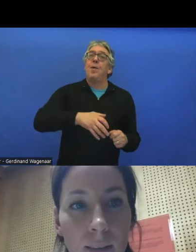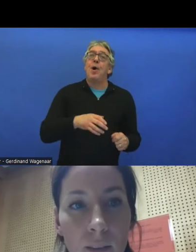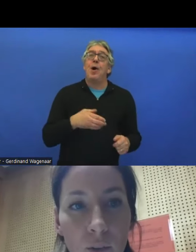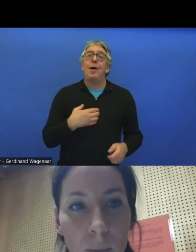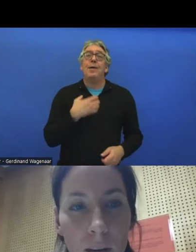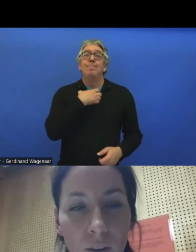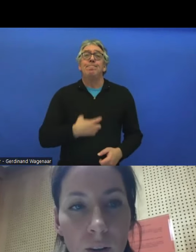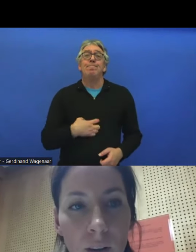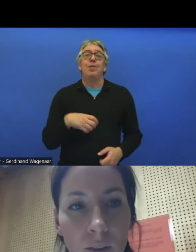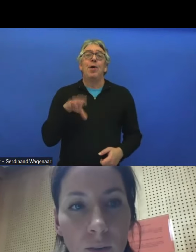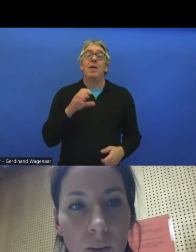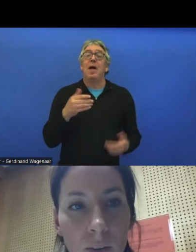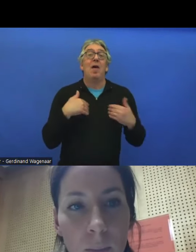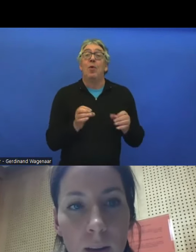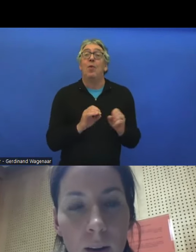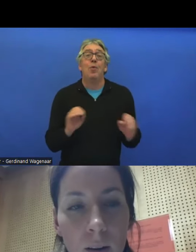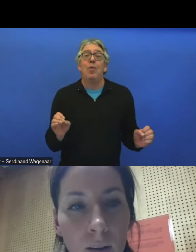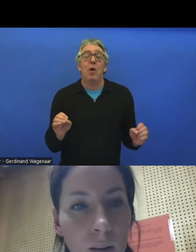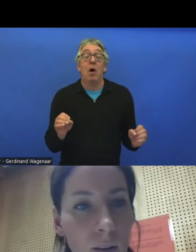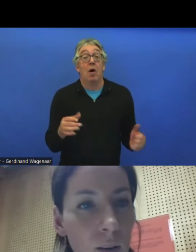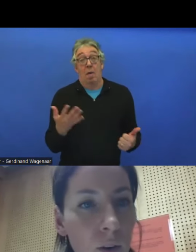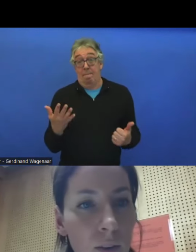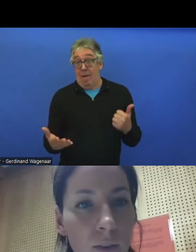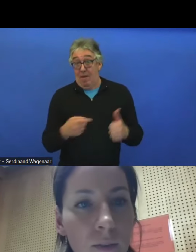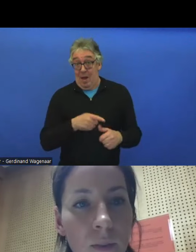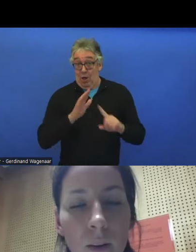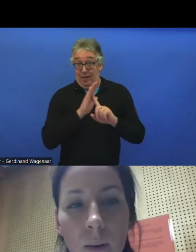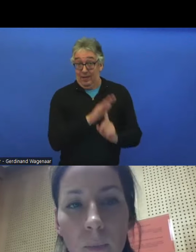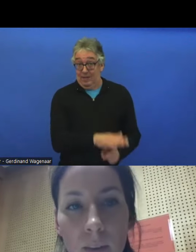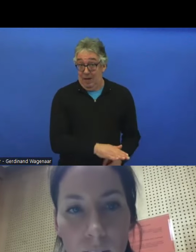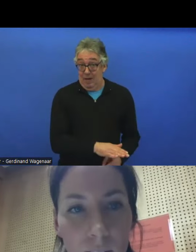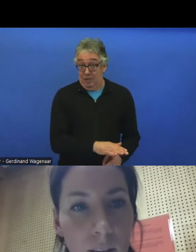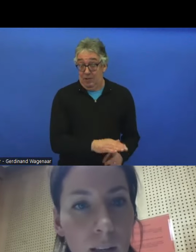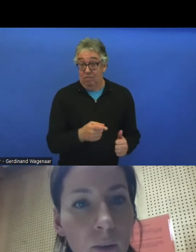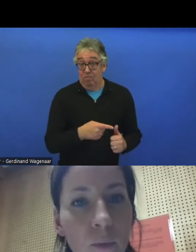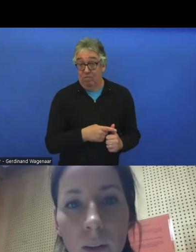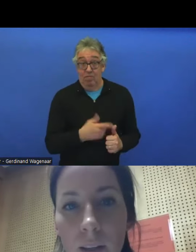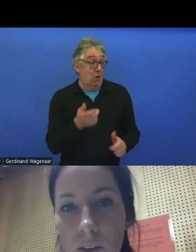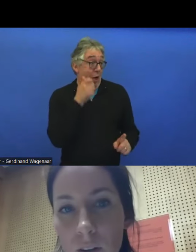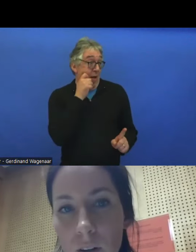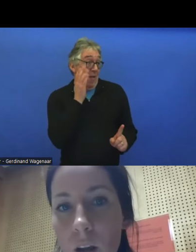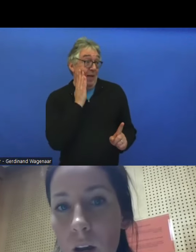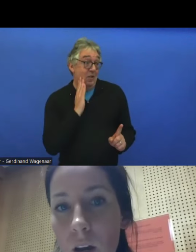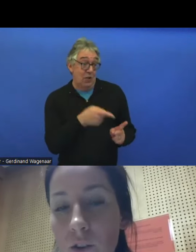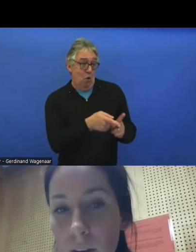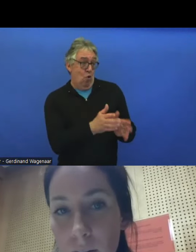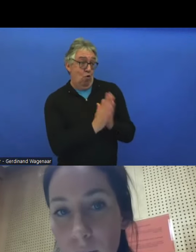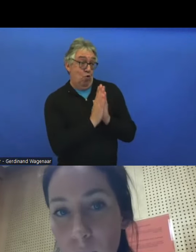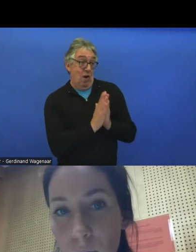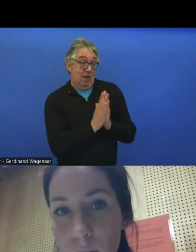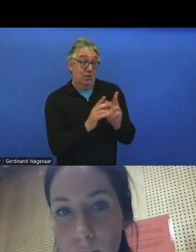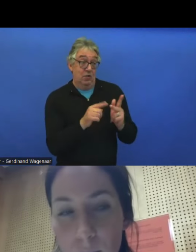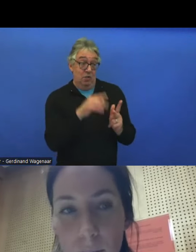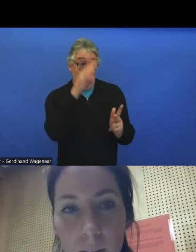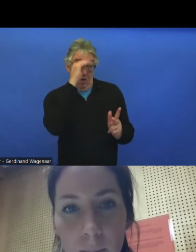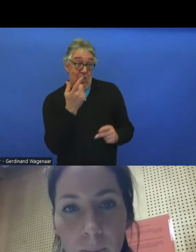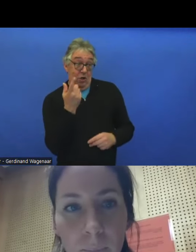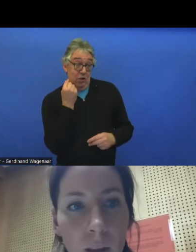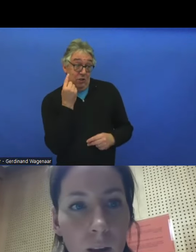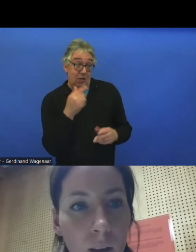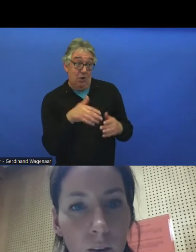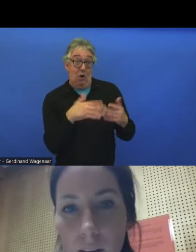is discrimination. So this can be on the grounds of ethnicity, religion, gender, or